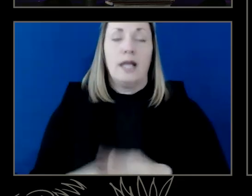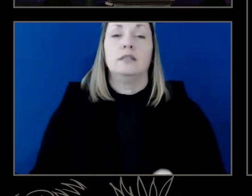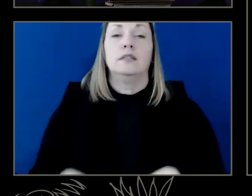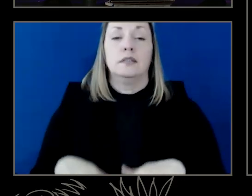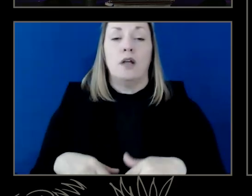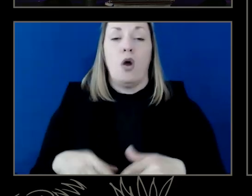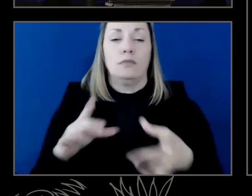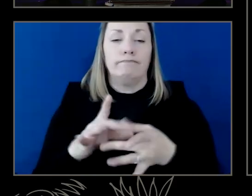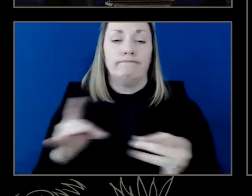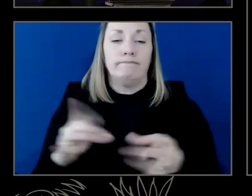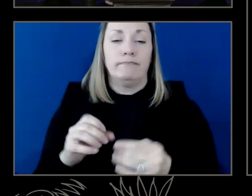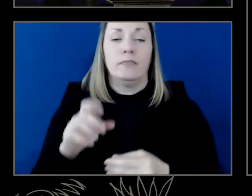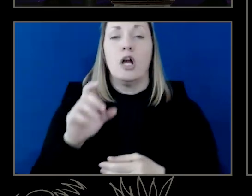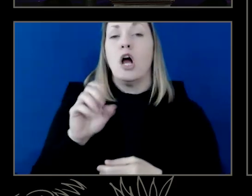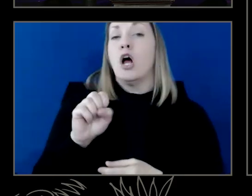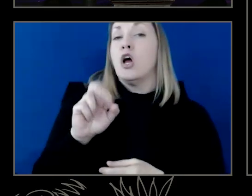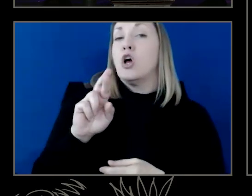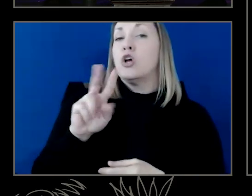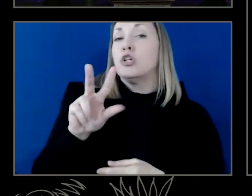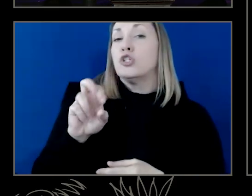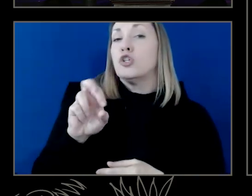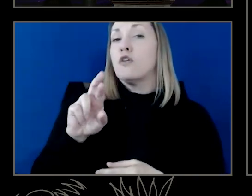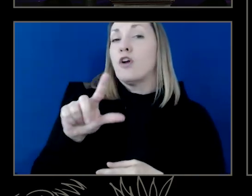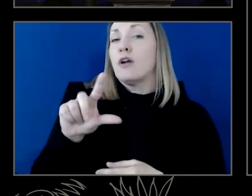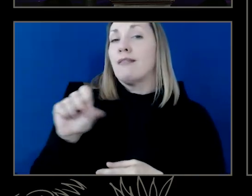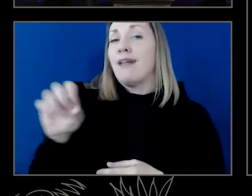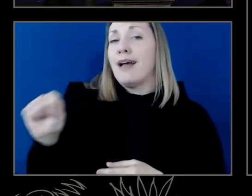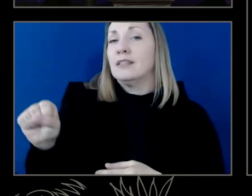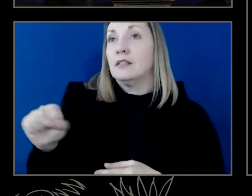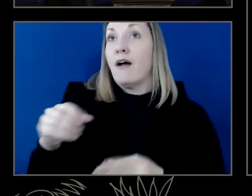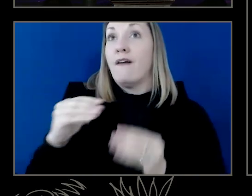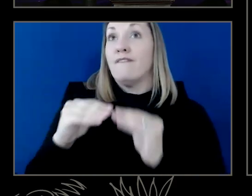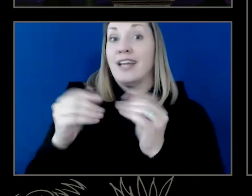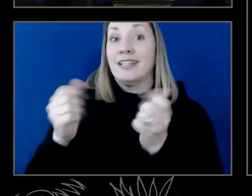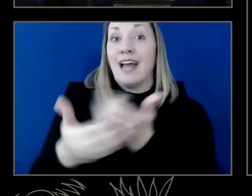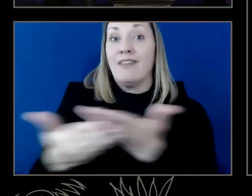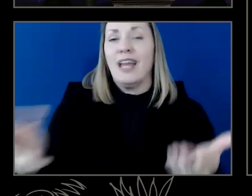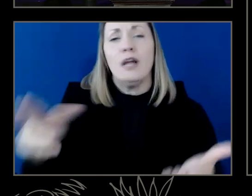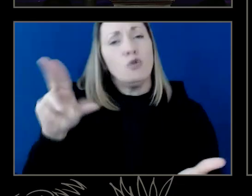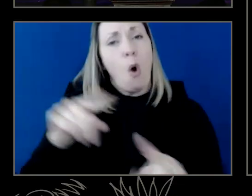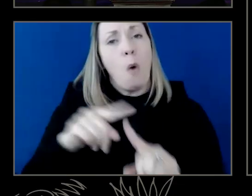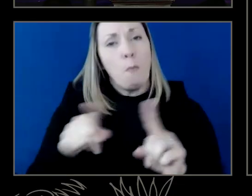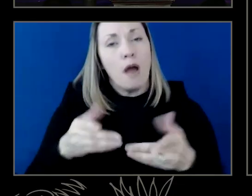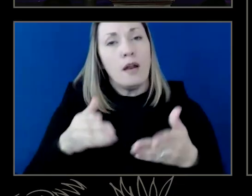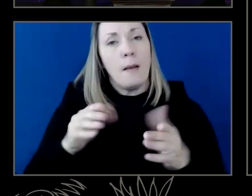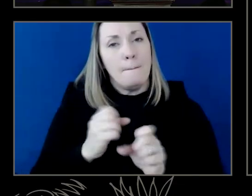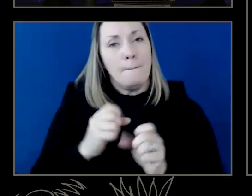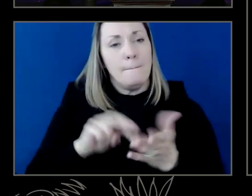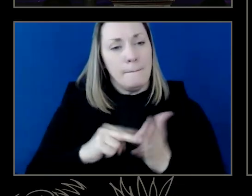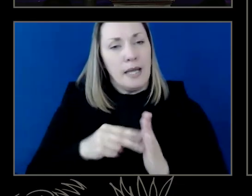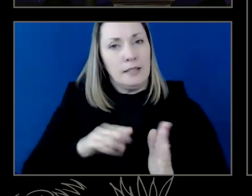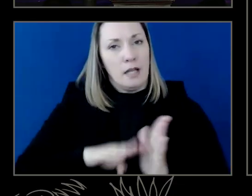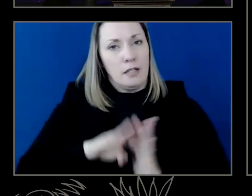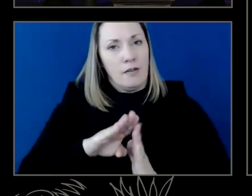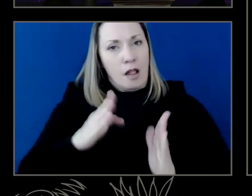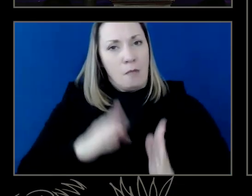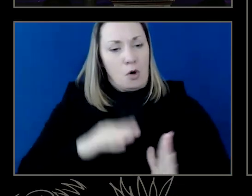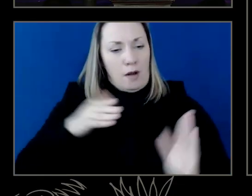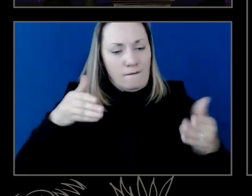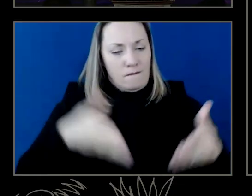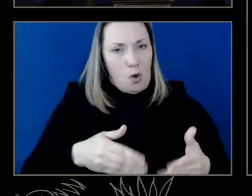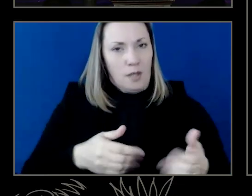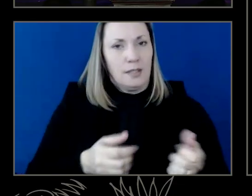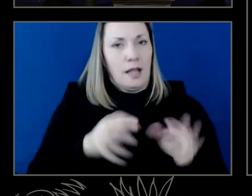solve all the problems, but it definitely made room for the developer to focus on the ones that